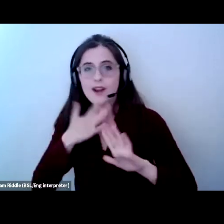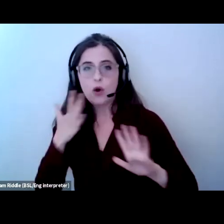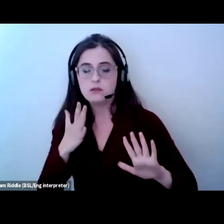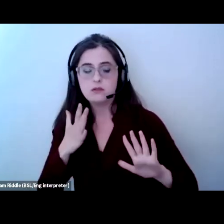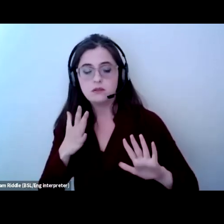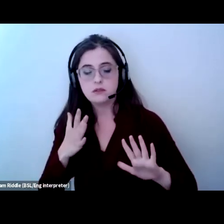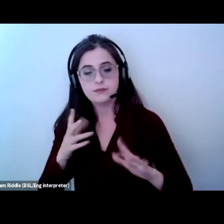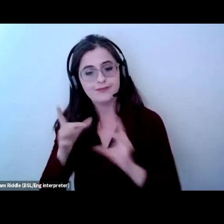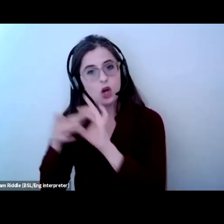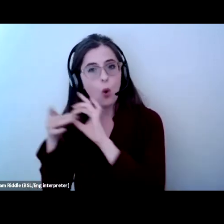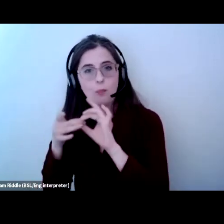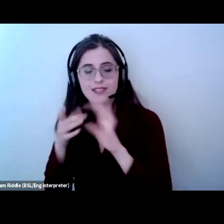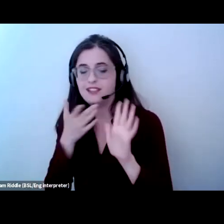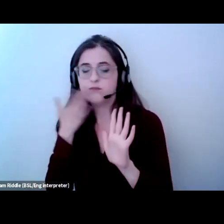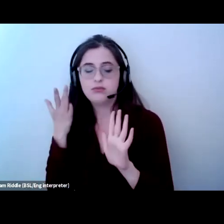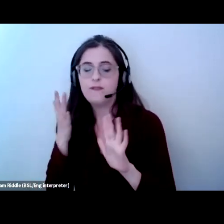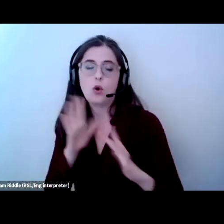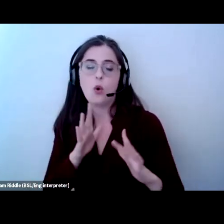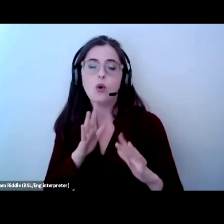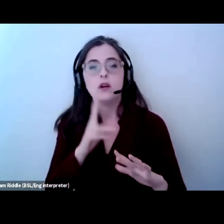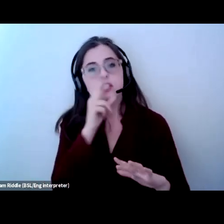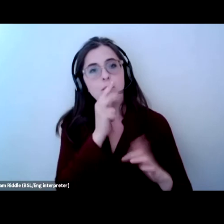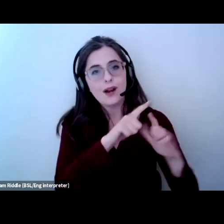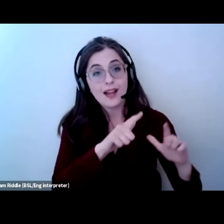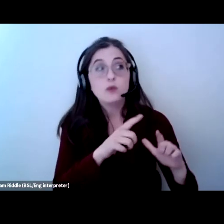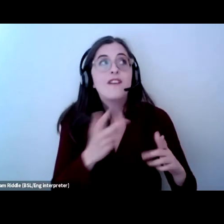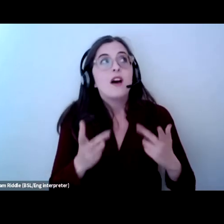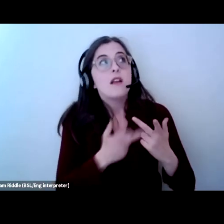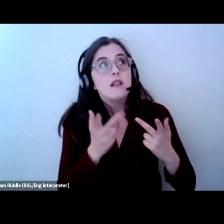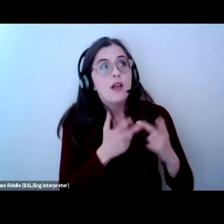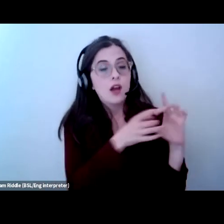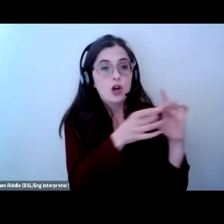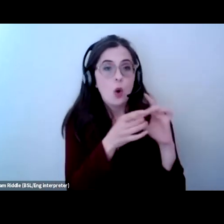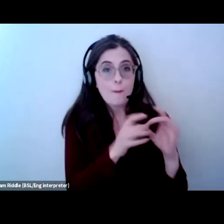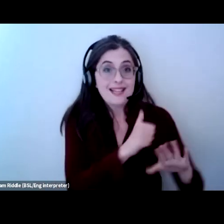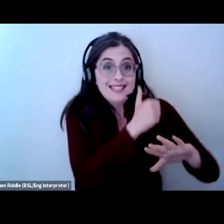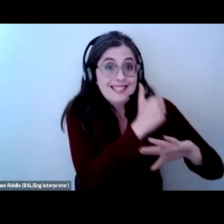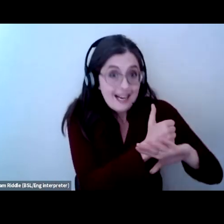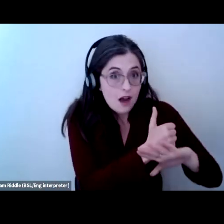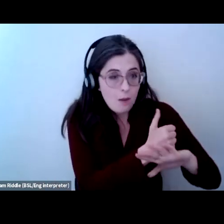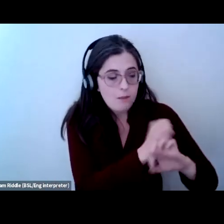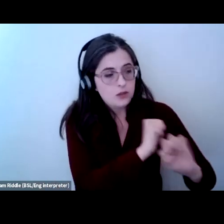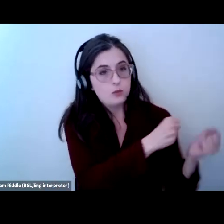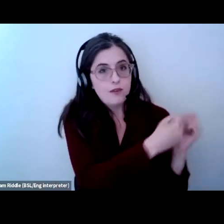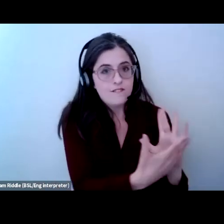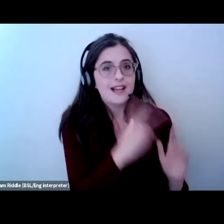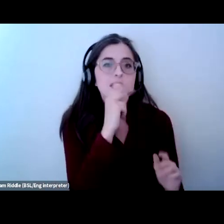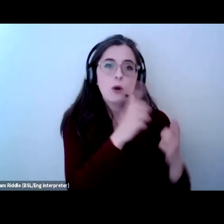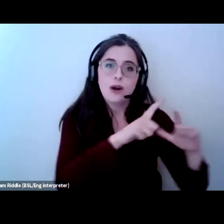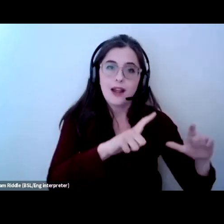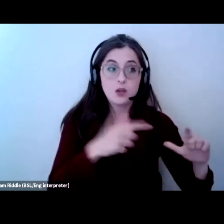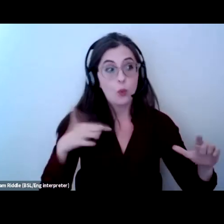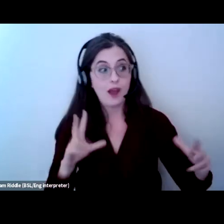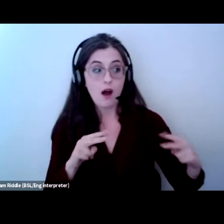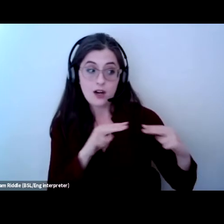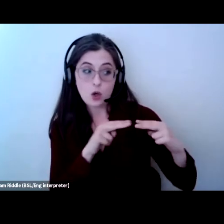for the spoken language sector. There is another co-op being set up for spoken language, and we're very much in contact with them, and hopefully we'll